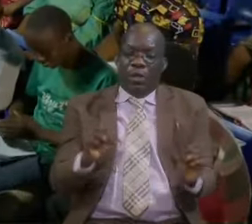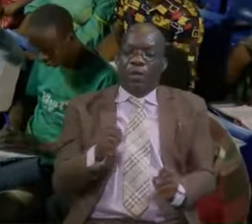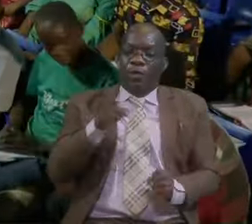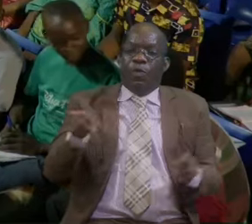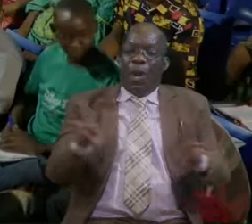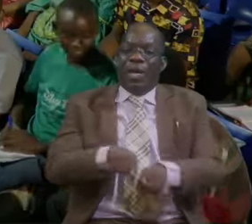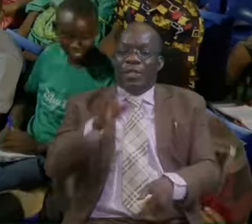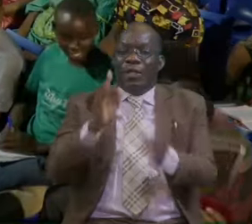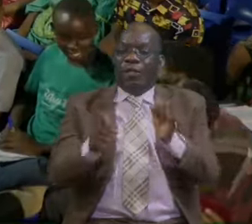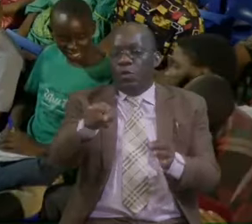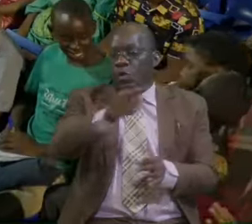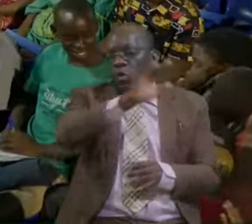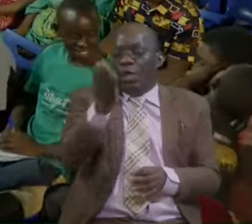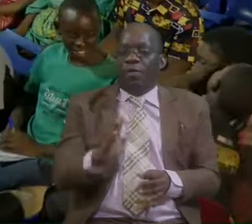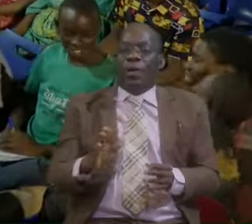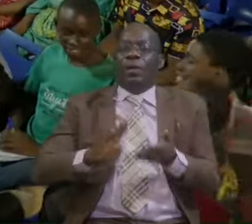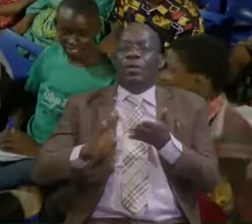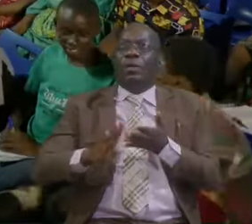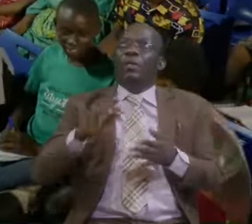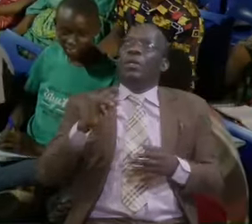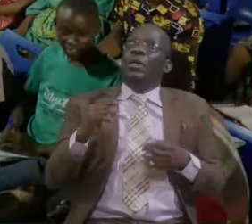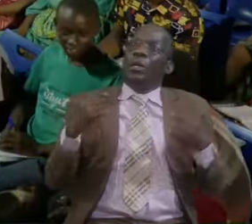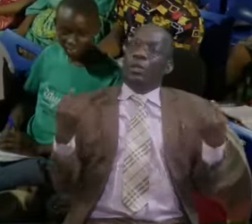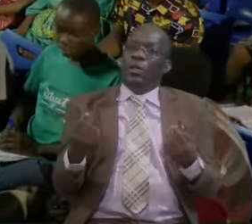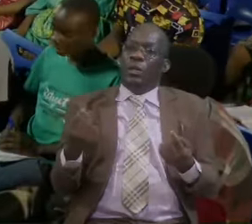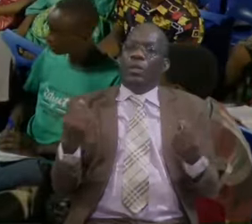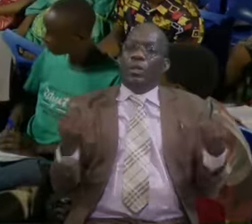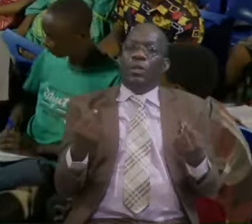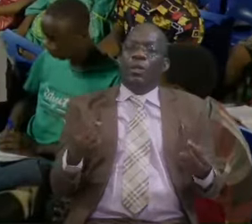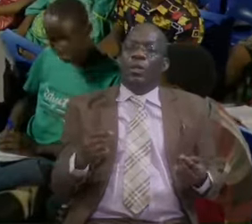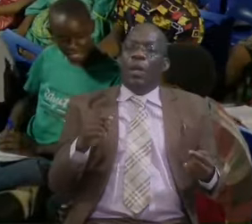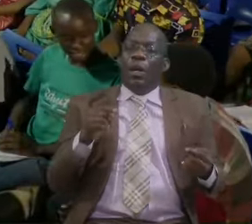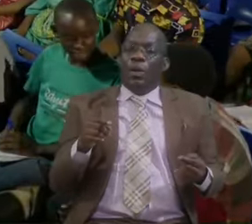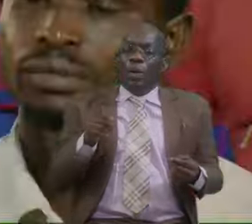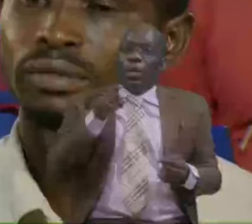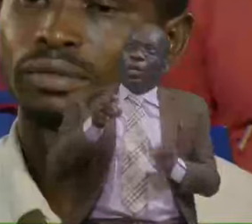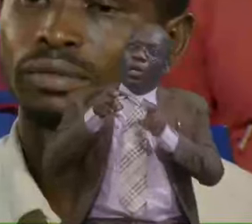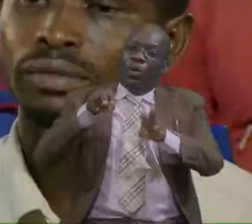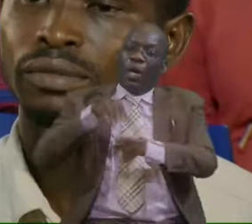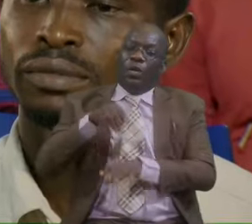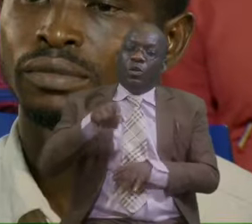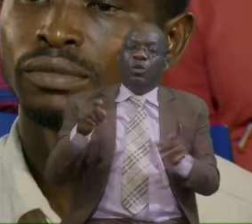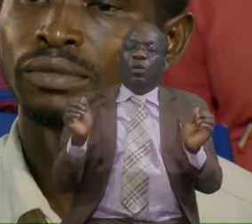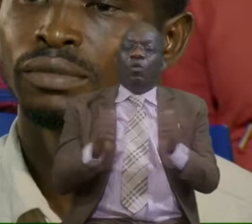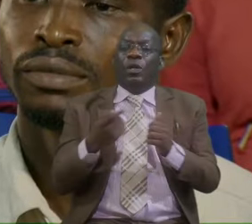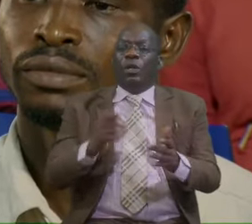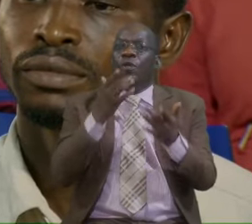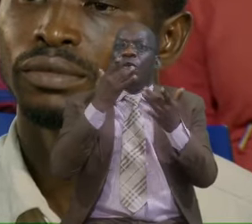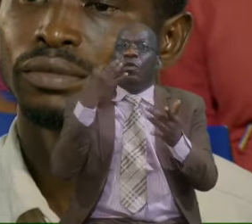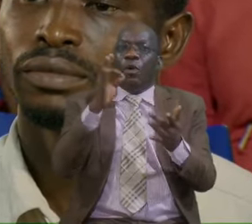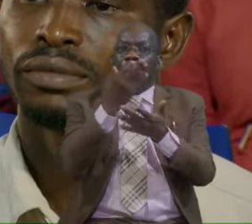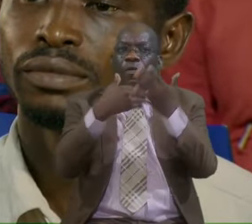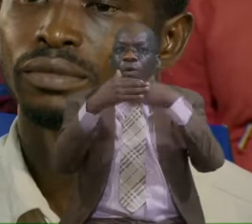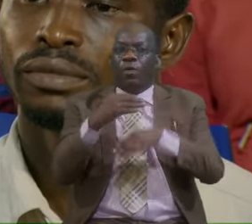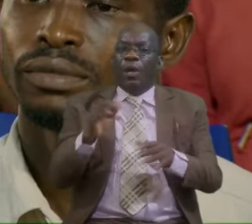never sinned. He forgives you, and he looks at you with the favor of heaven as if you had